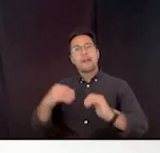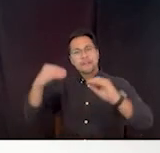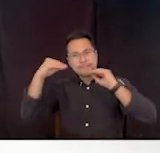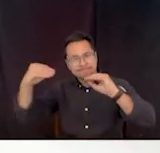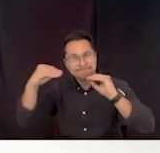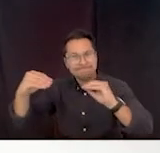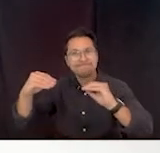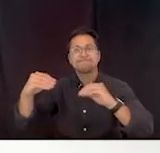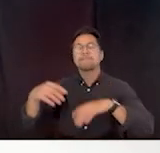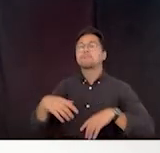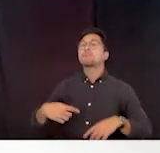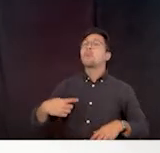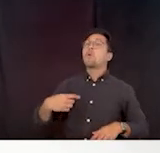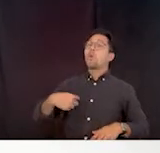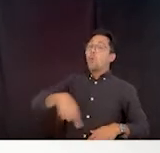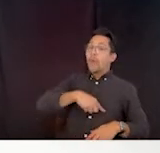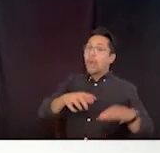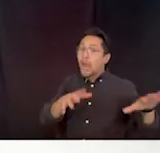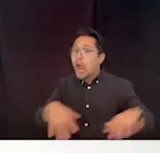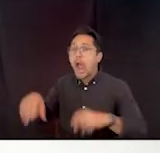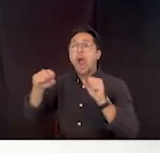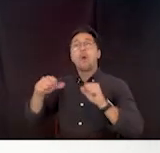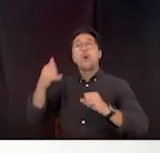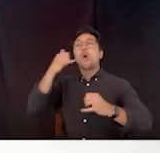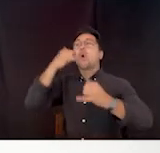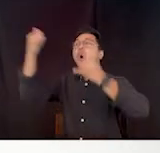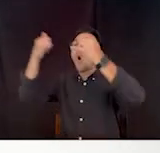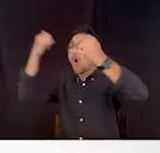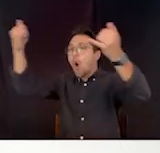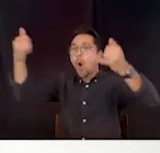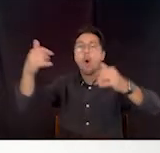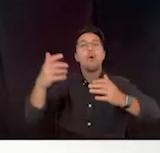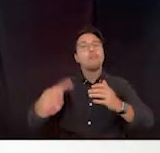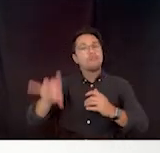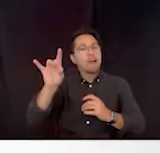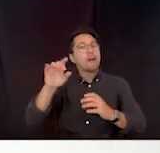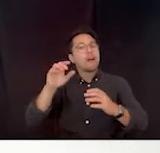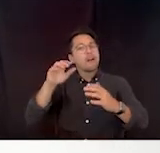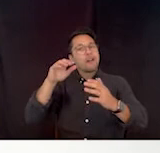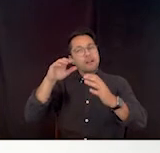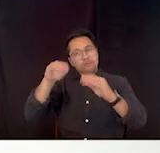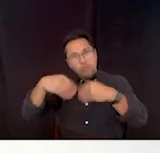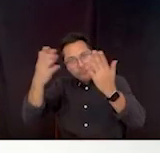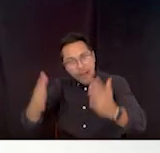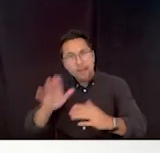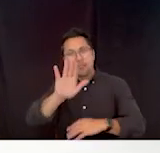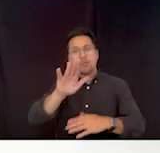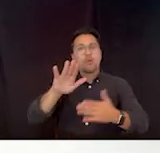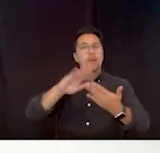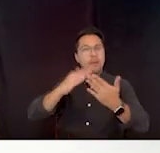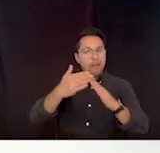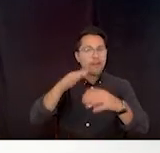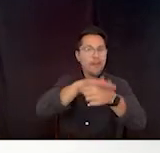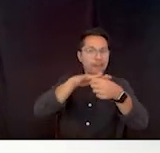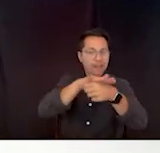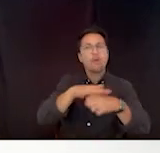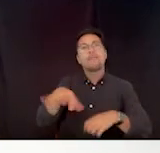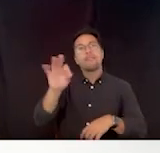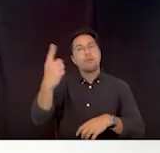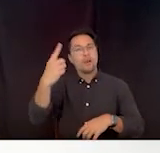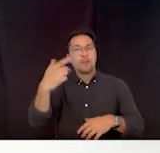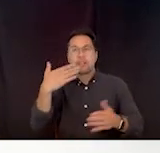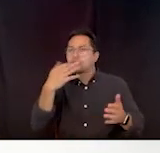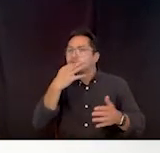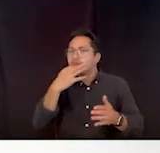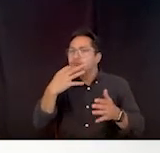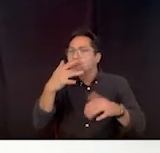we will call around and try to help you find a provider within your community who has availability the soonest. We can't always say immediately